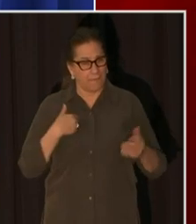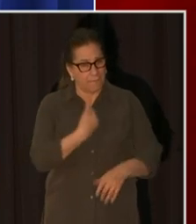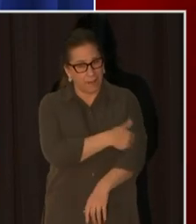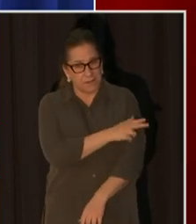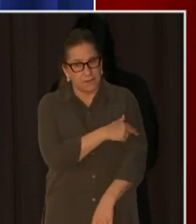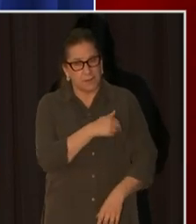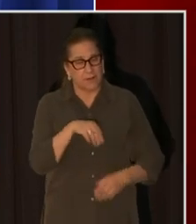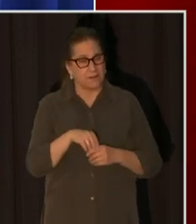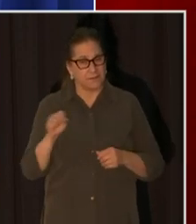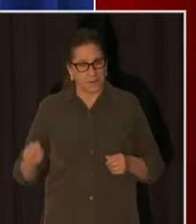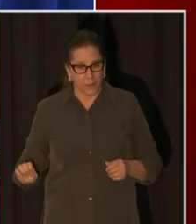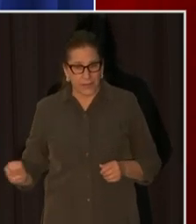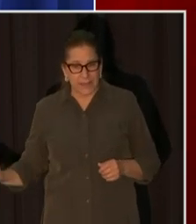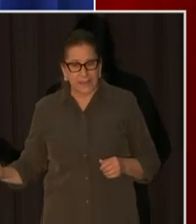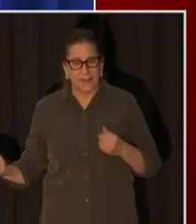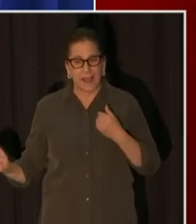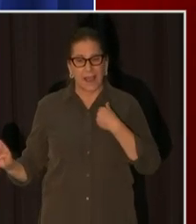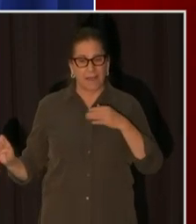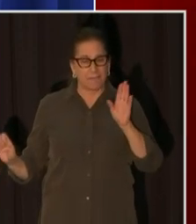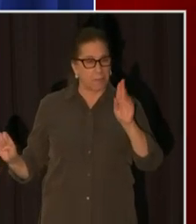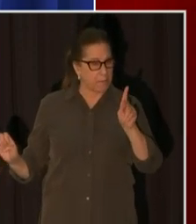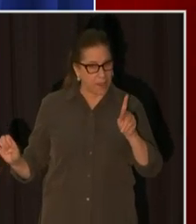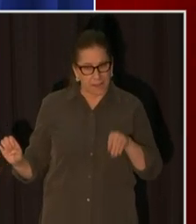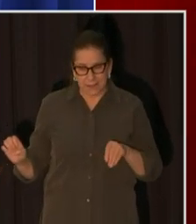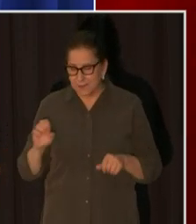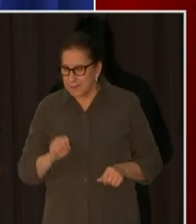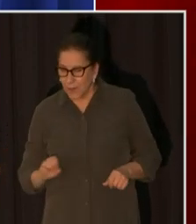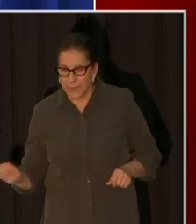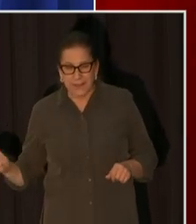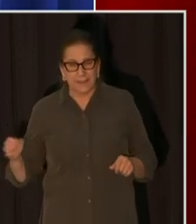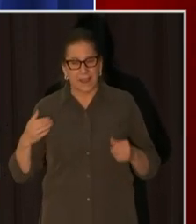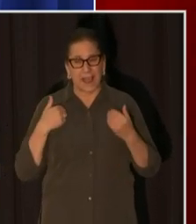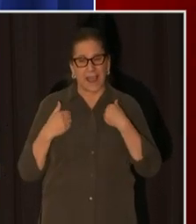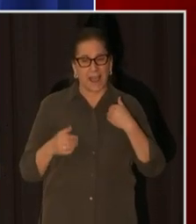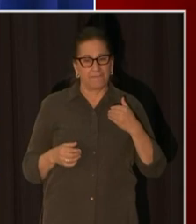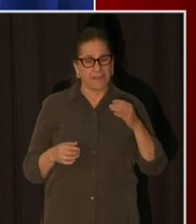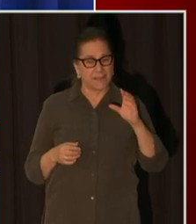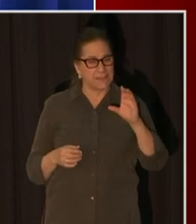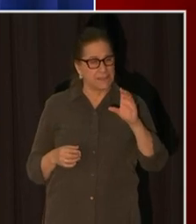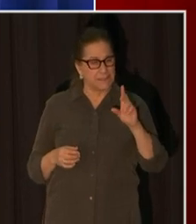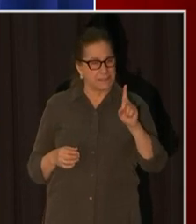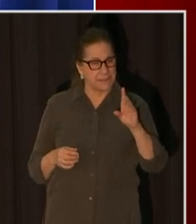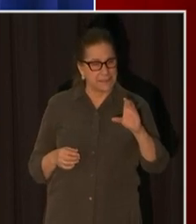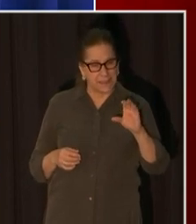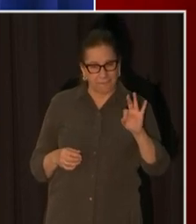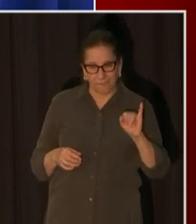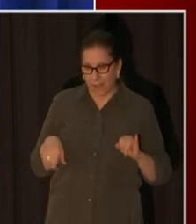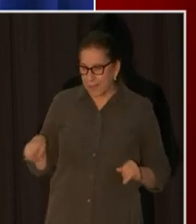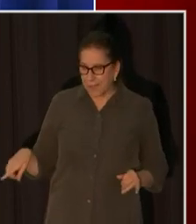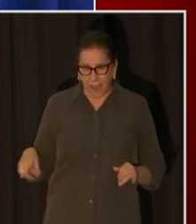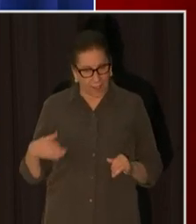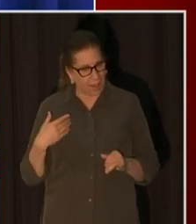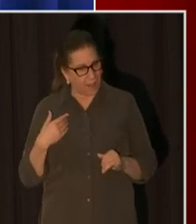banking works and the way that certain things are working. And so I think there's inherent